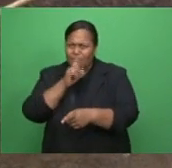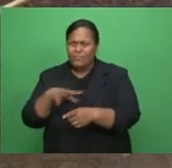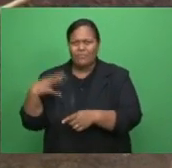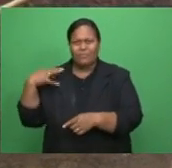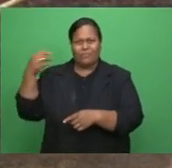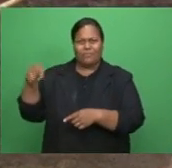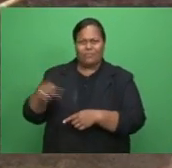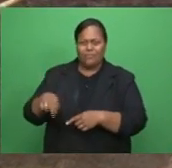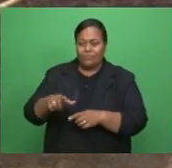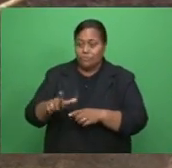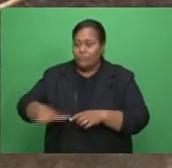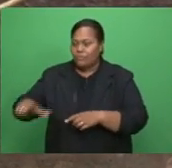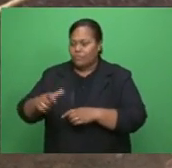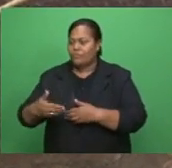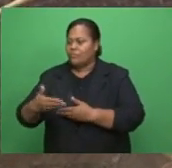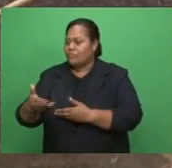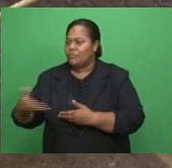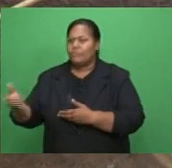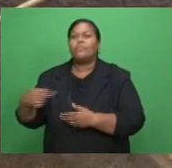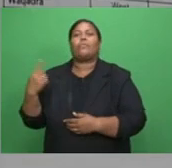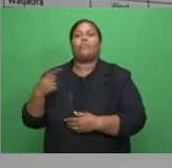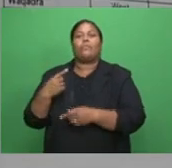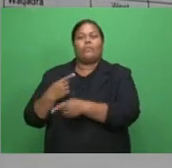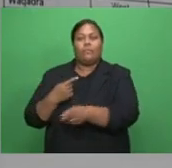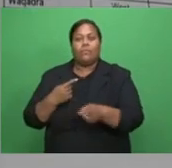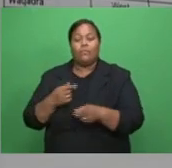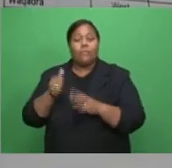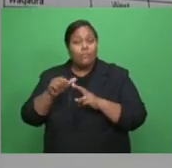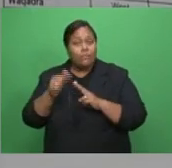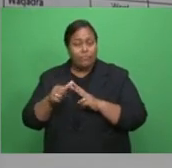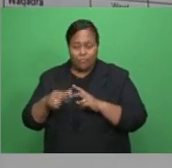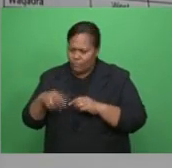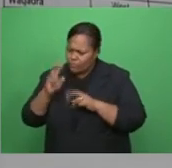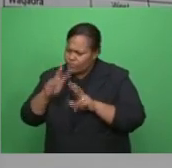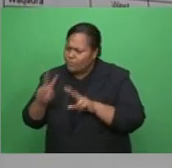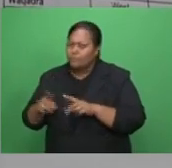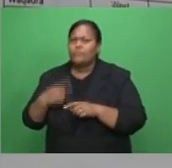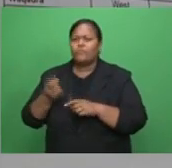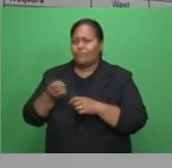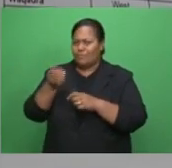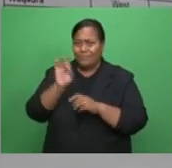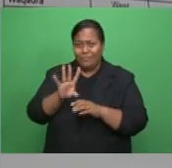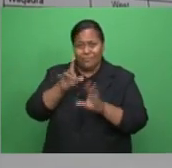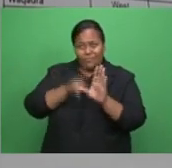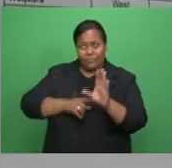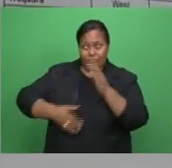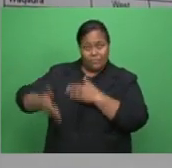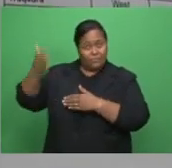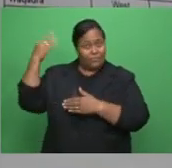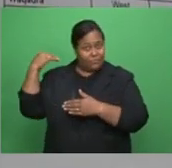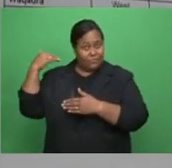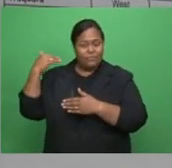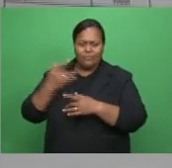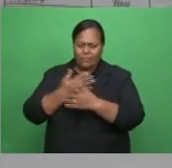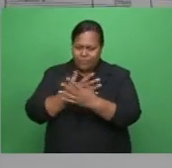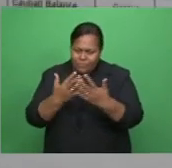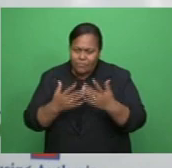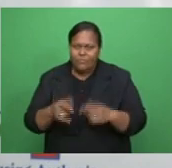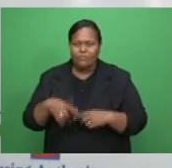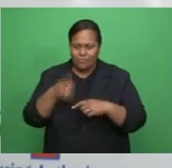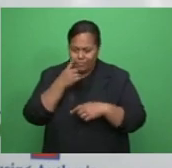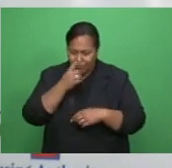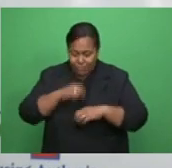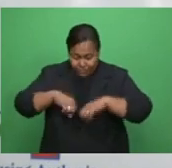allotment. It will also look into lots allotted in the last 10 years, while the public inquiry will cover all of Fiji.